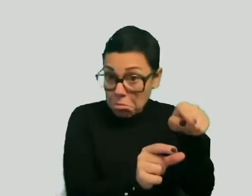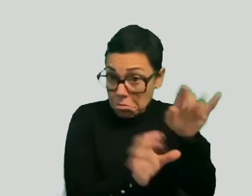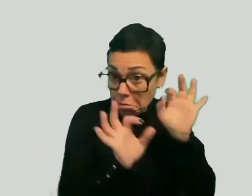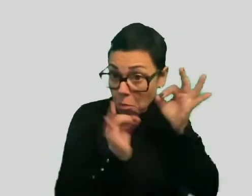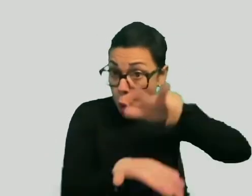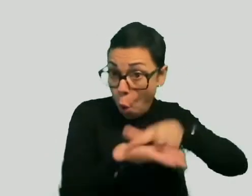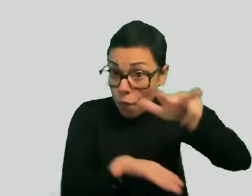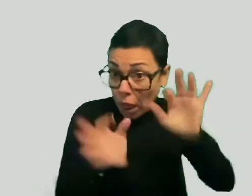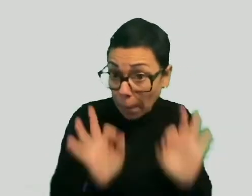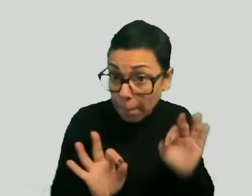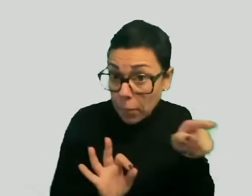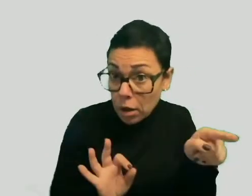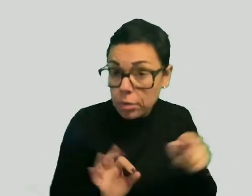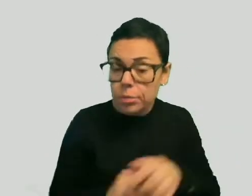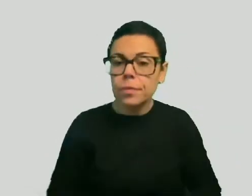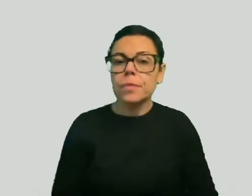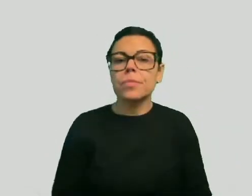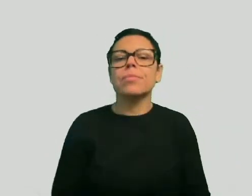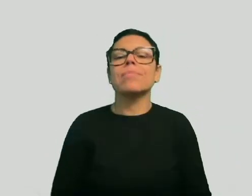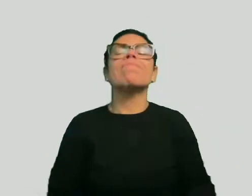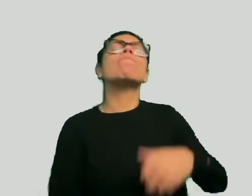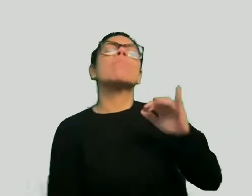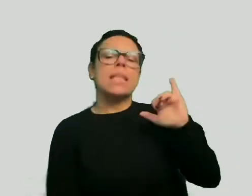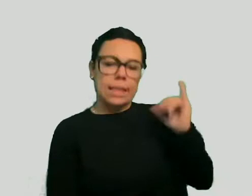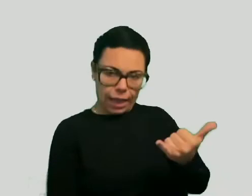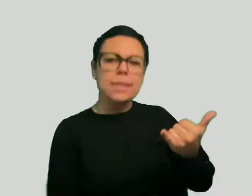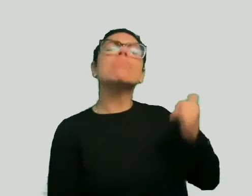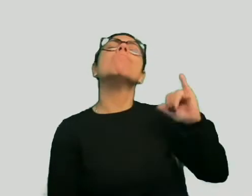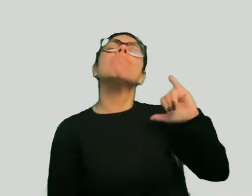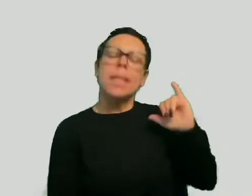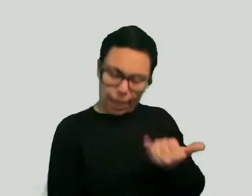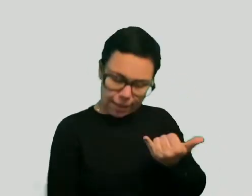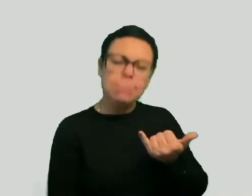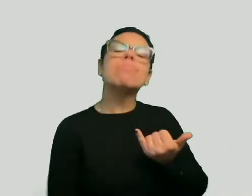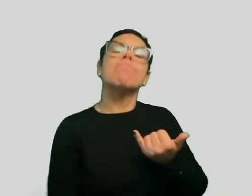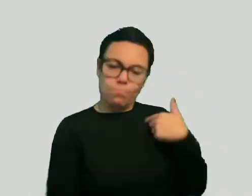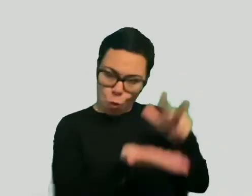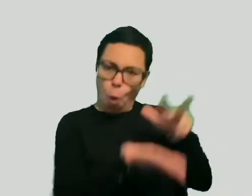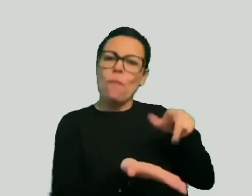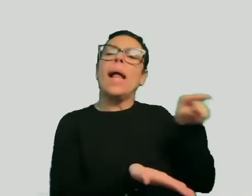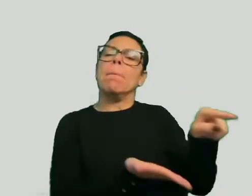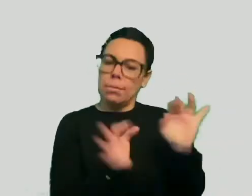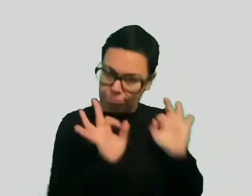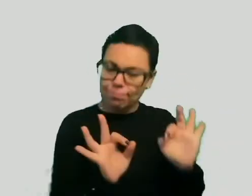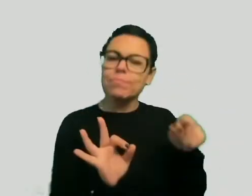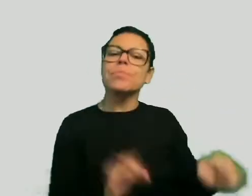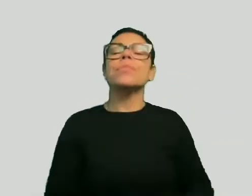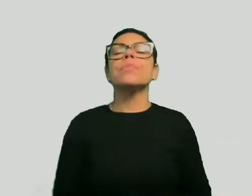Show the correct answer. Yes, they are correct. So this is exactly. I see that indeed there are no